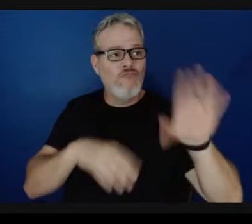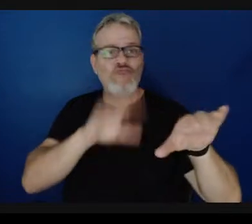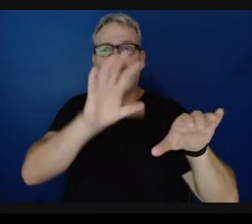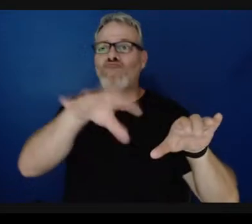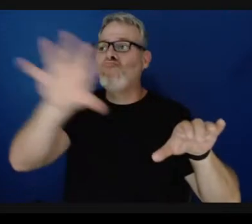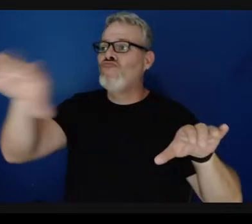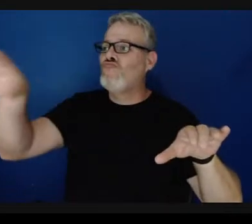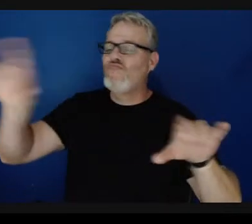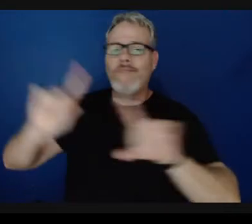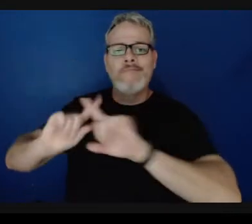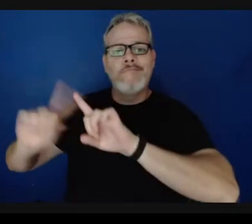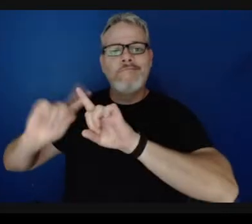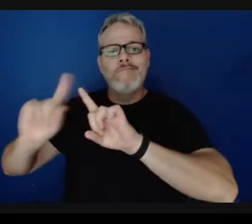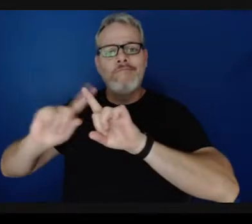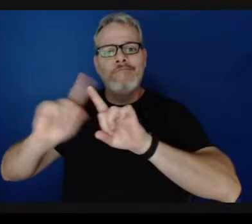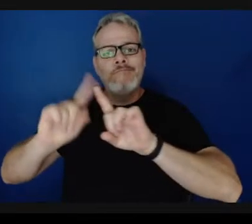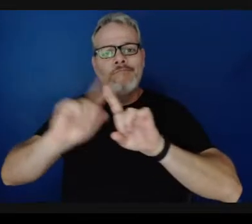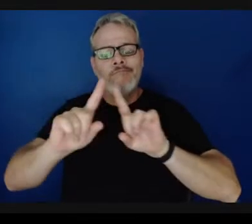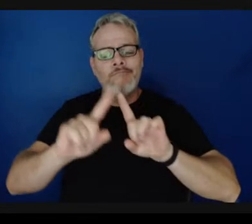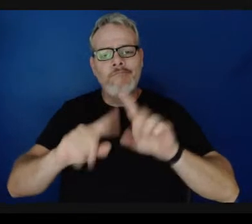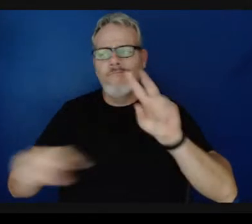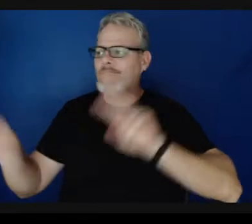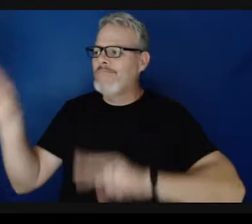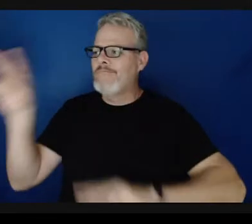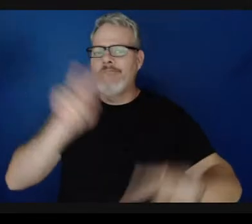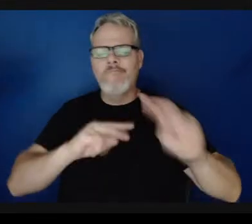place. Give yourself a good hour to go around there.